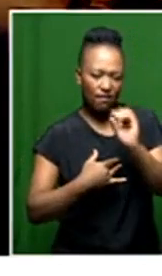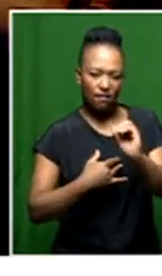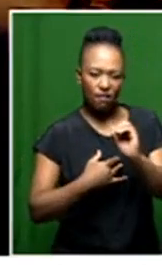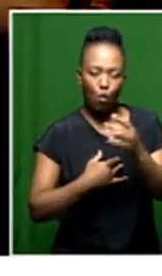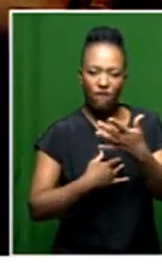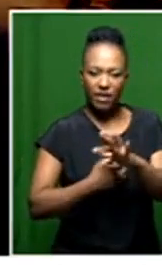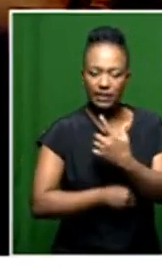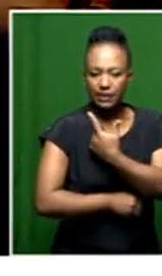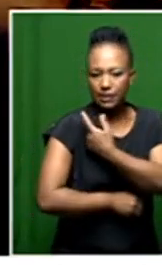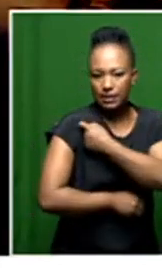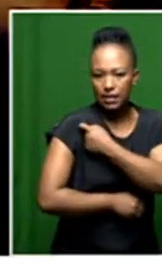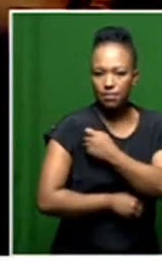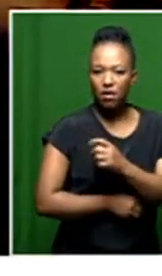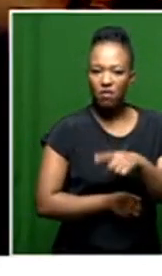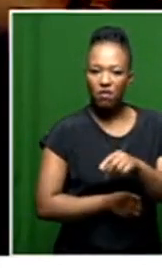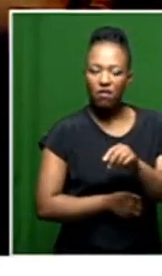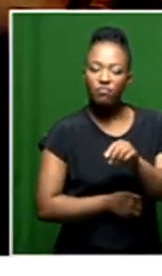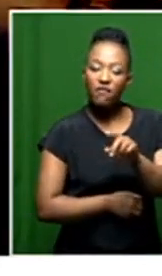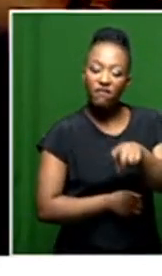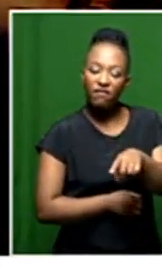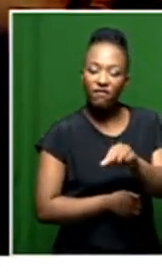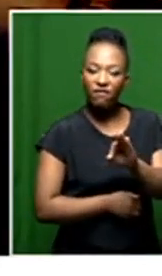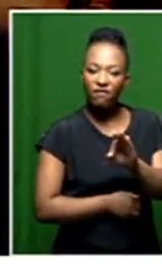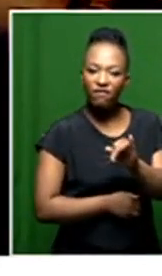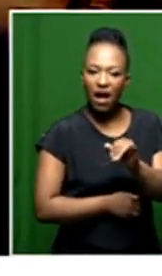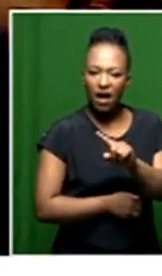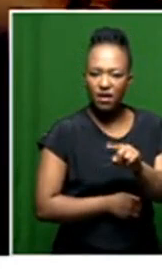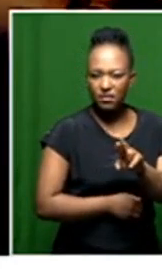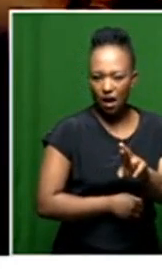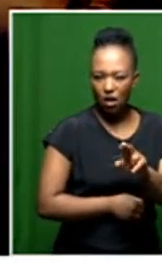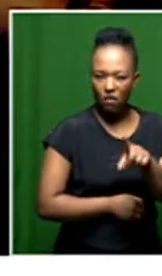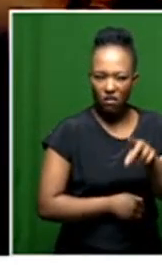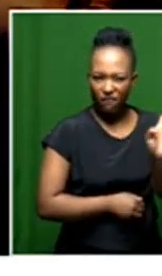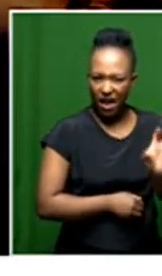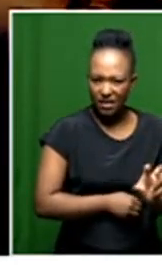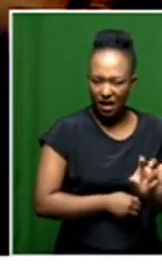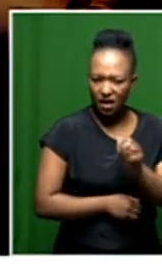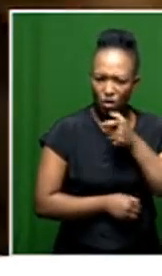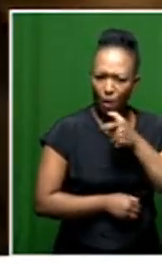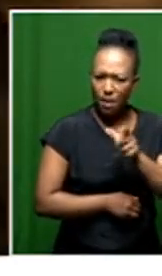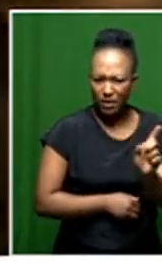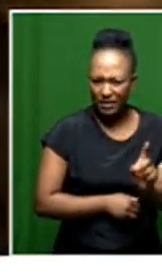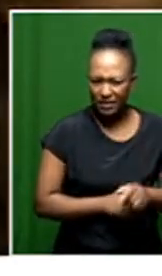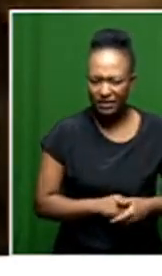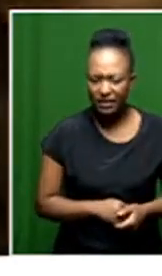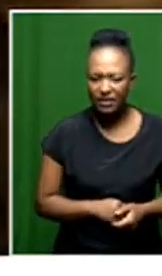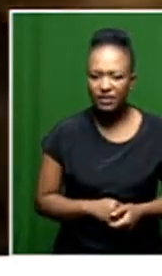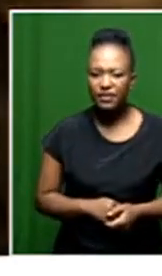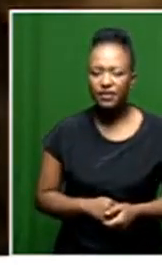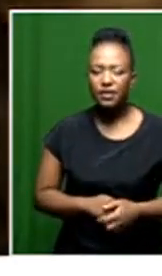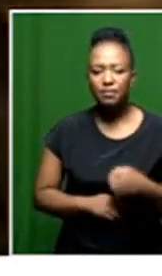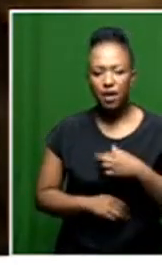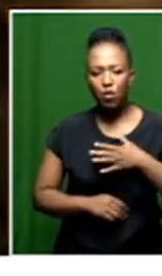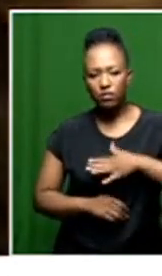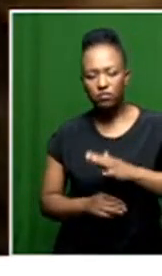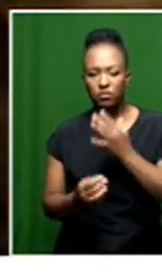the use of the Pfizer vaccine. Any comments on this? I just want to inform you that there's